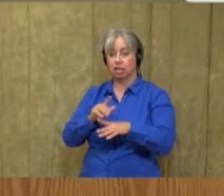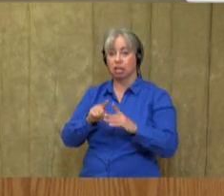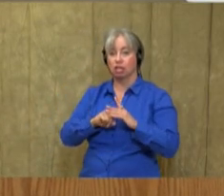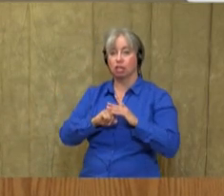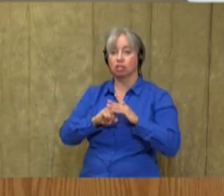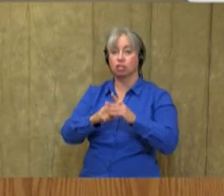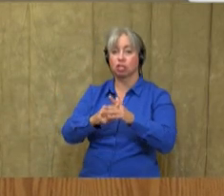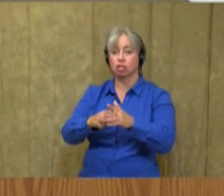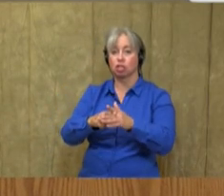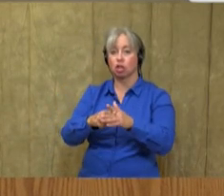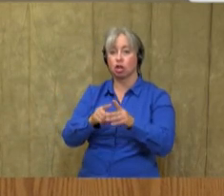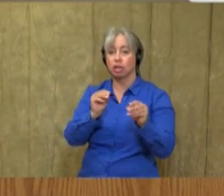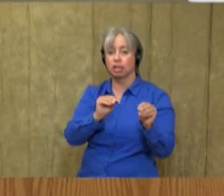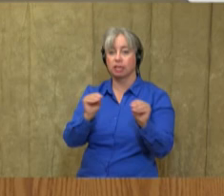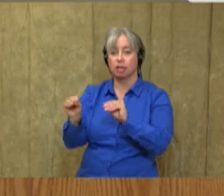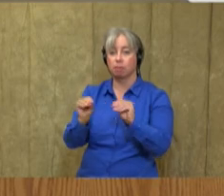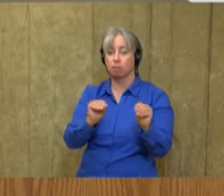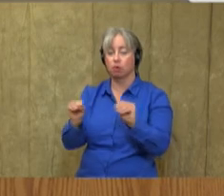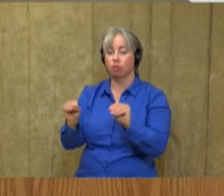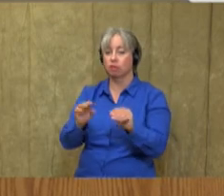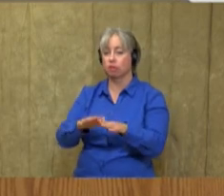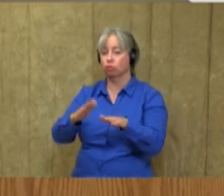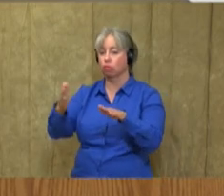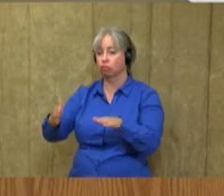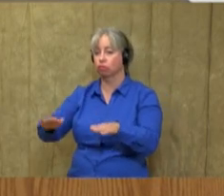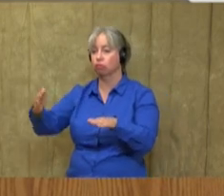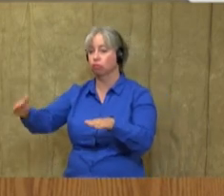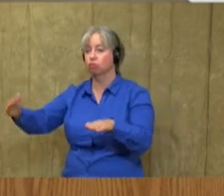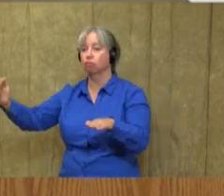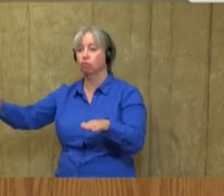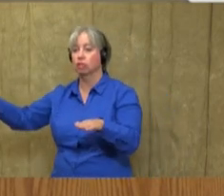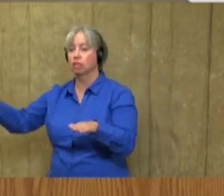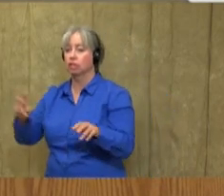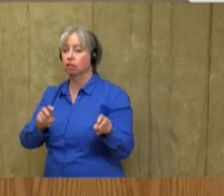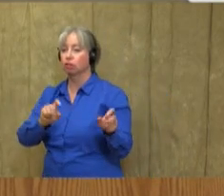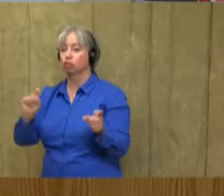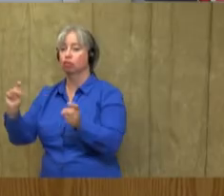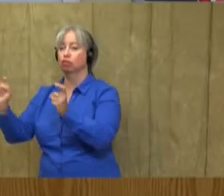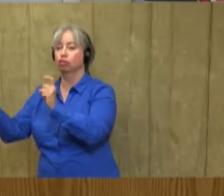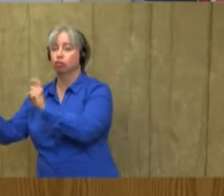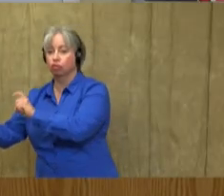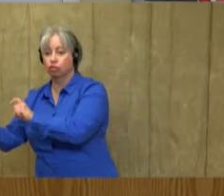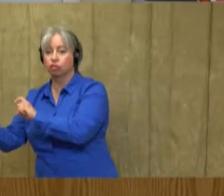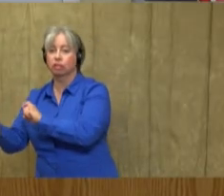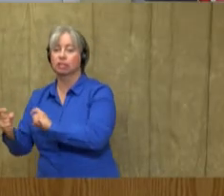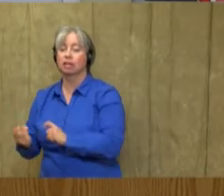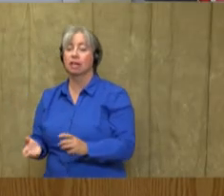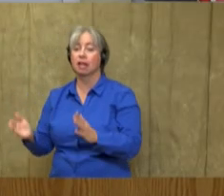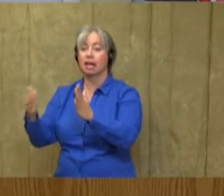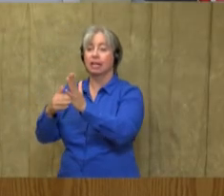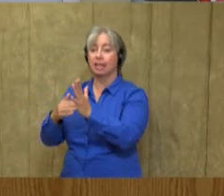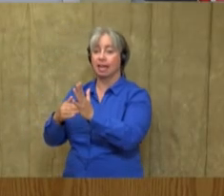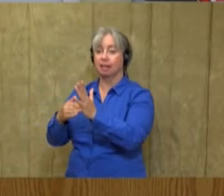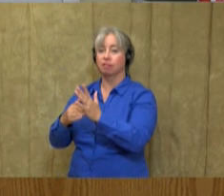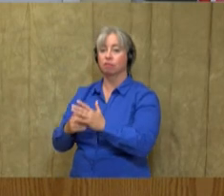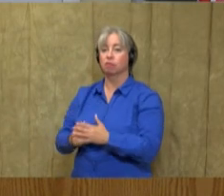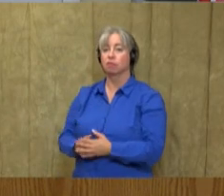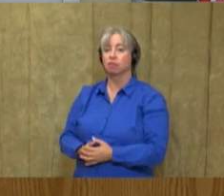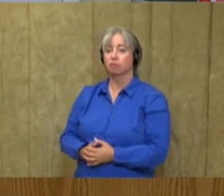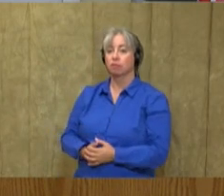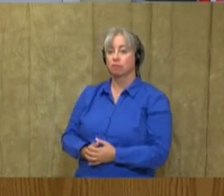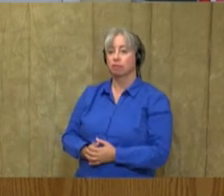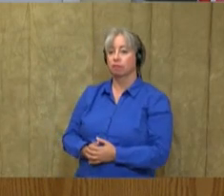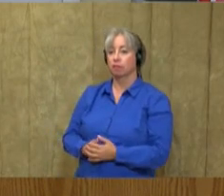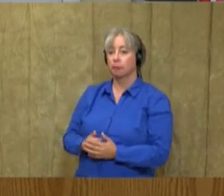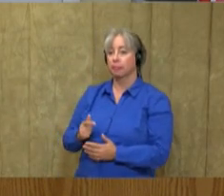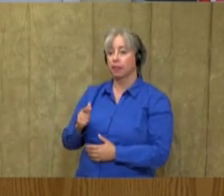particular particle made that energy transfer down the whole line. So let me do that again for you. Just a